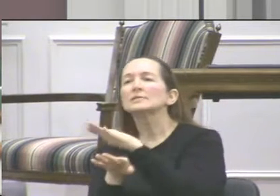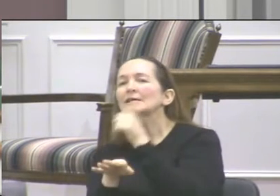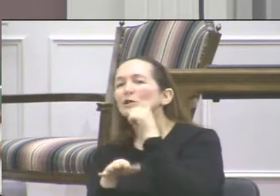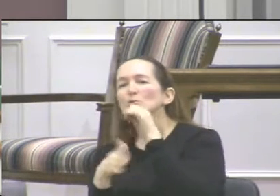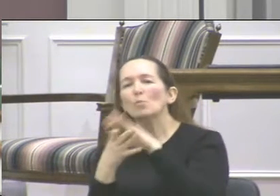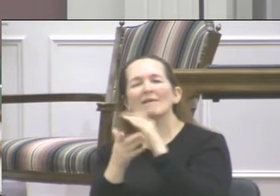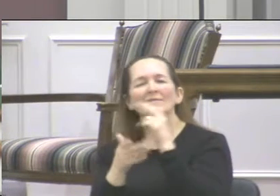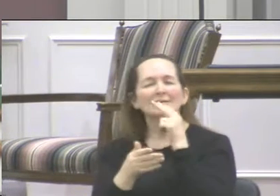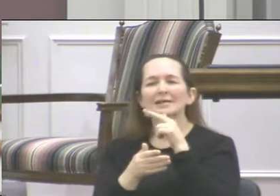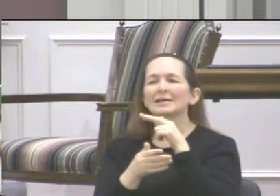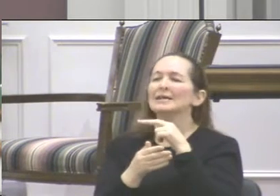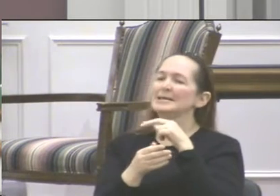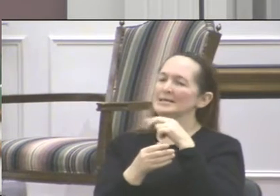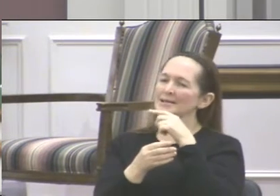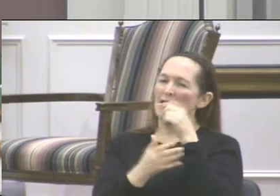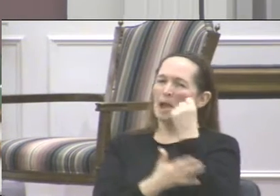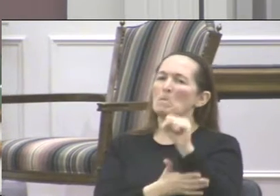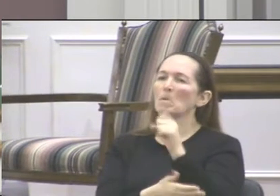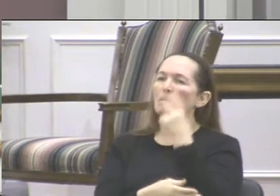are gorgeous.